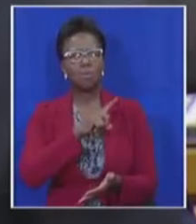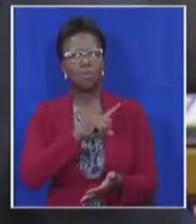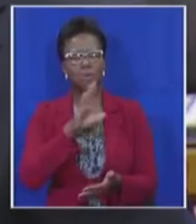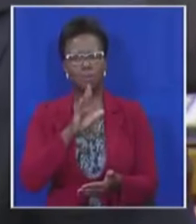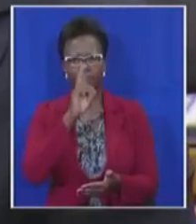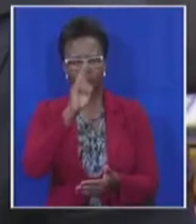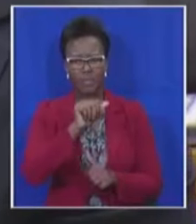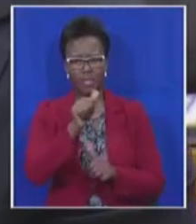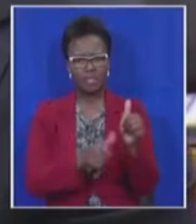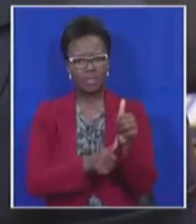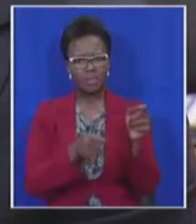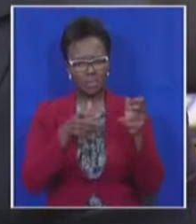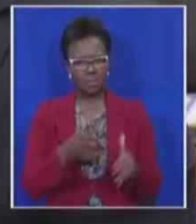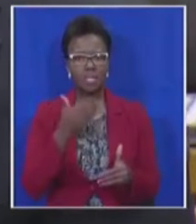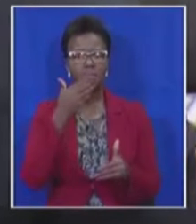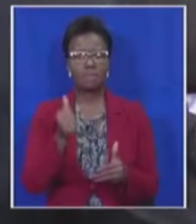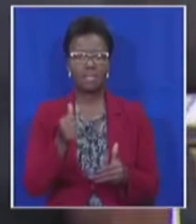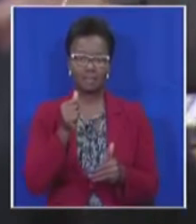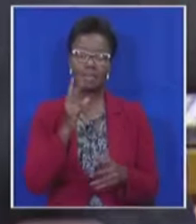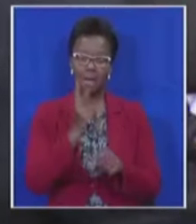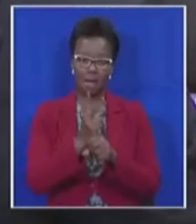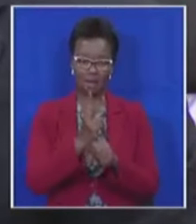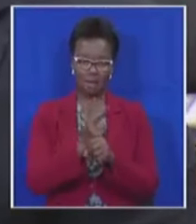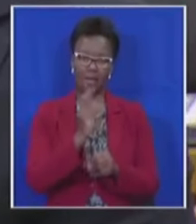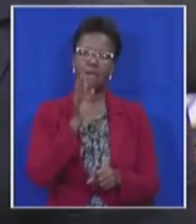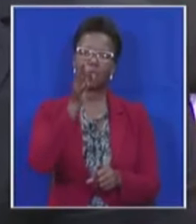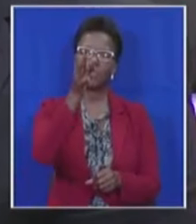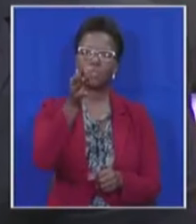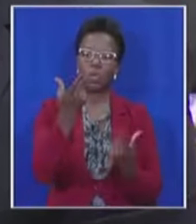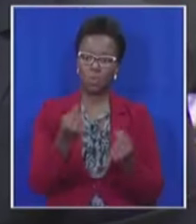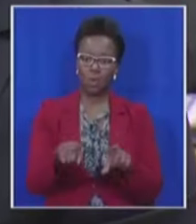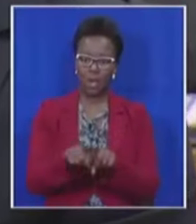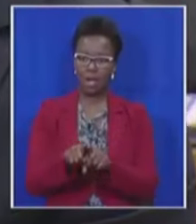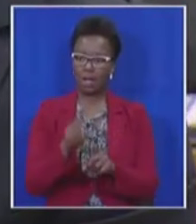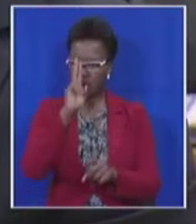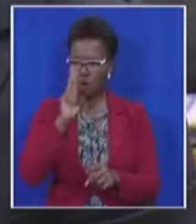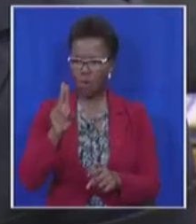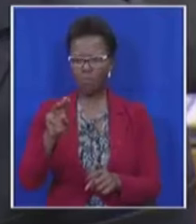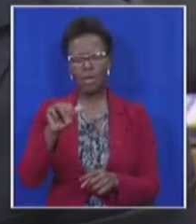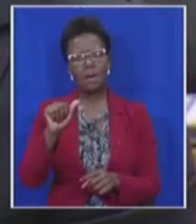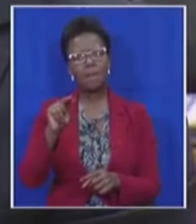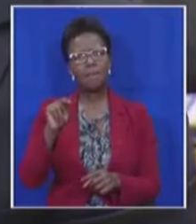may I ask you to please consider this later, like you've agreed to do with the Honourable Manana? Because